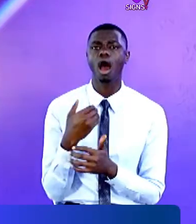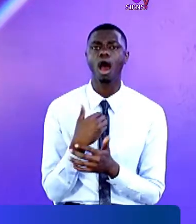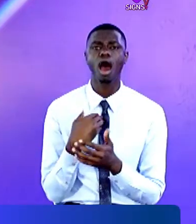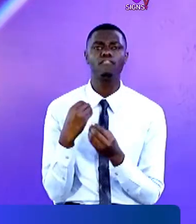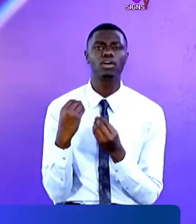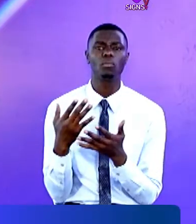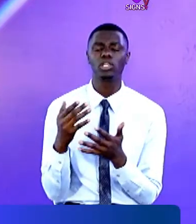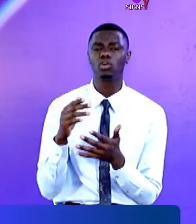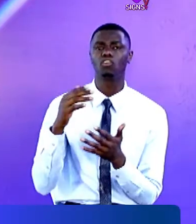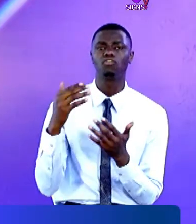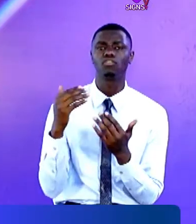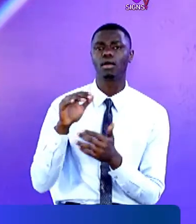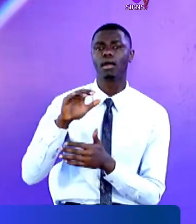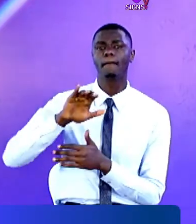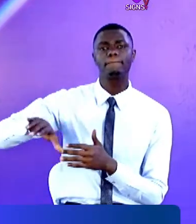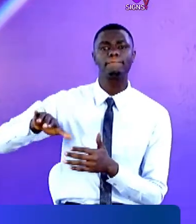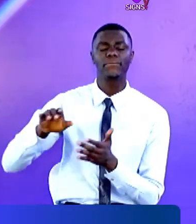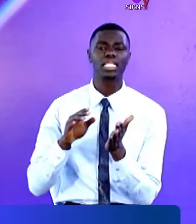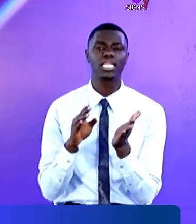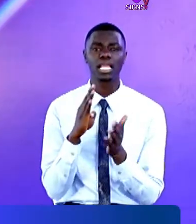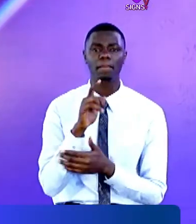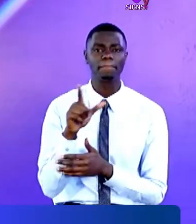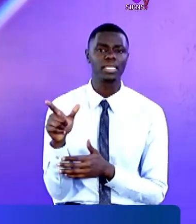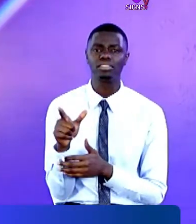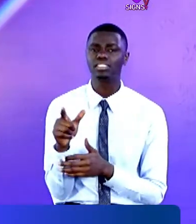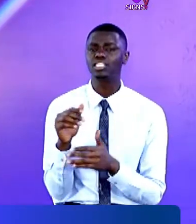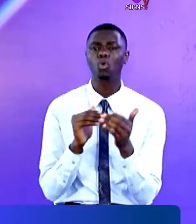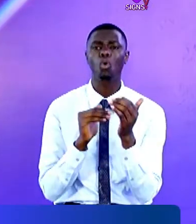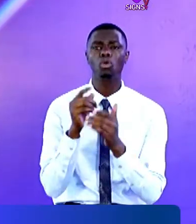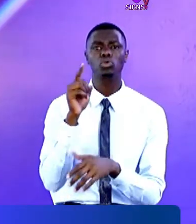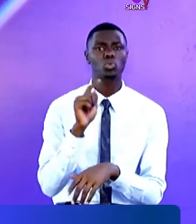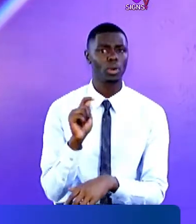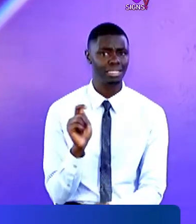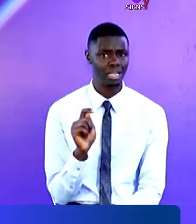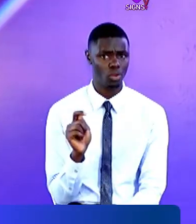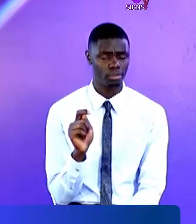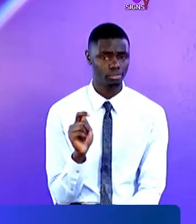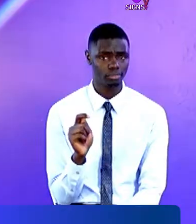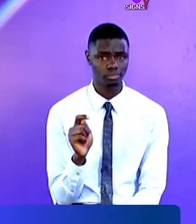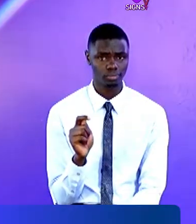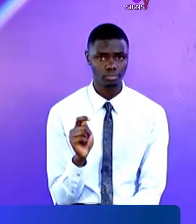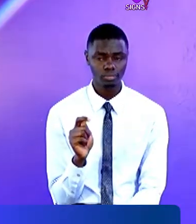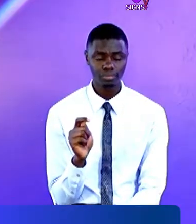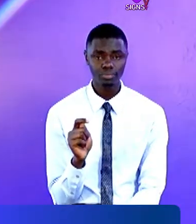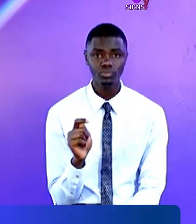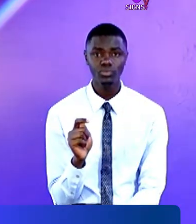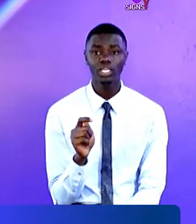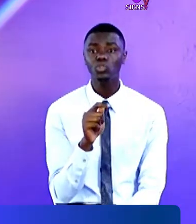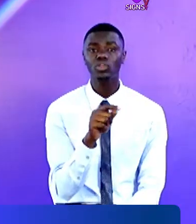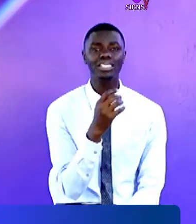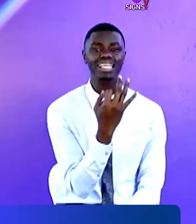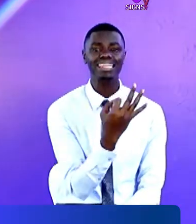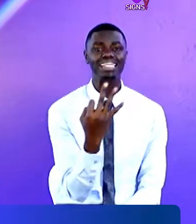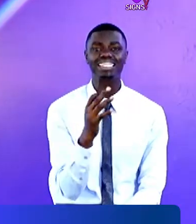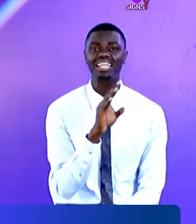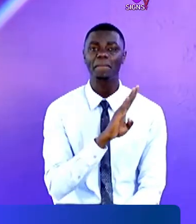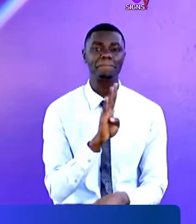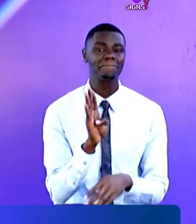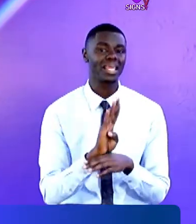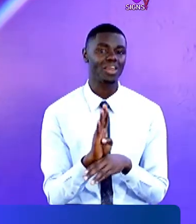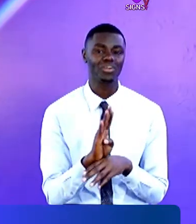bills in healthcare? It's almost a trillion. You get me? So this 33